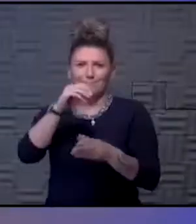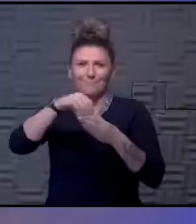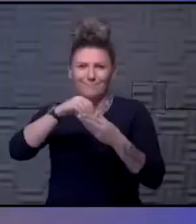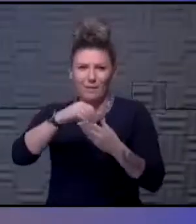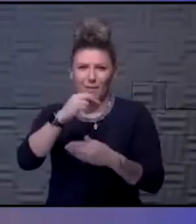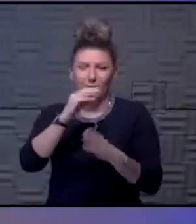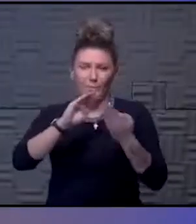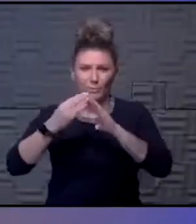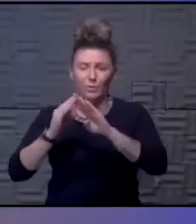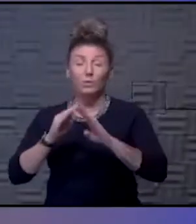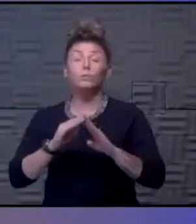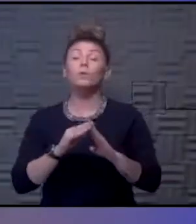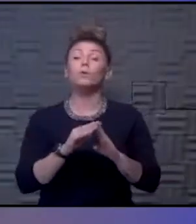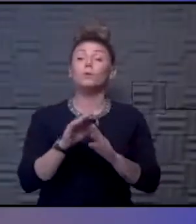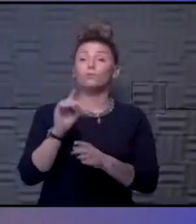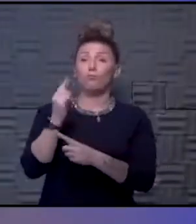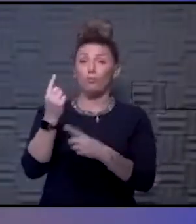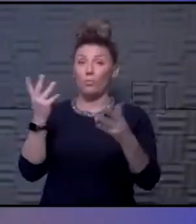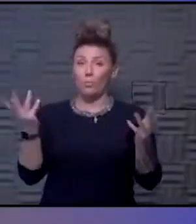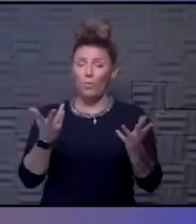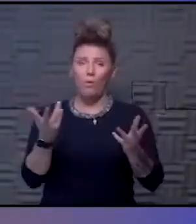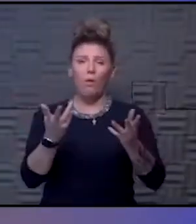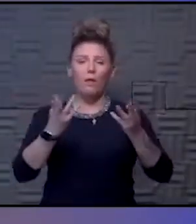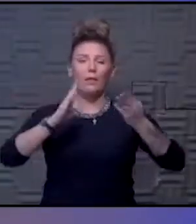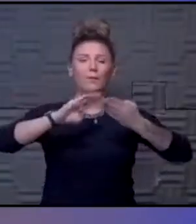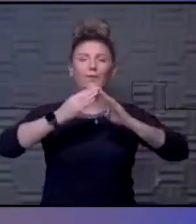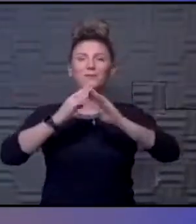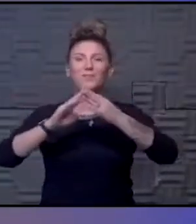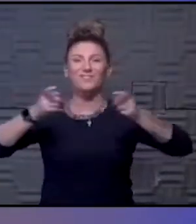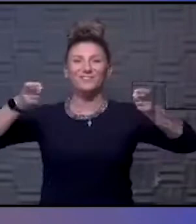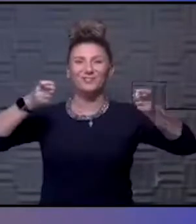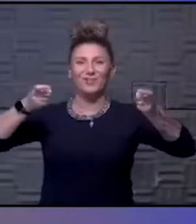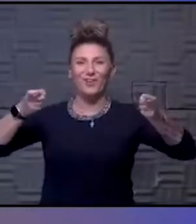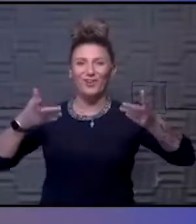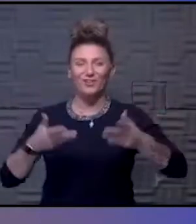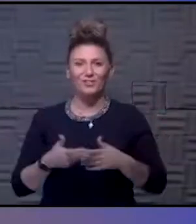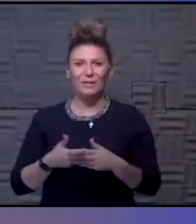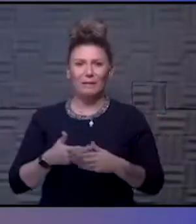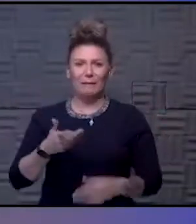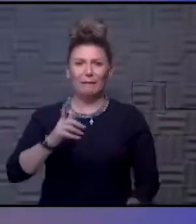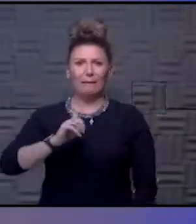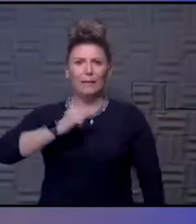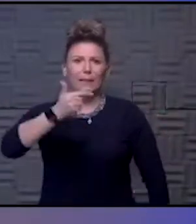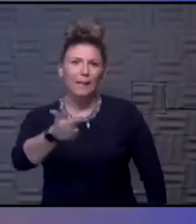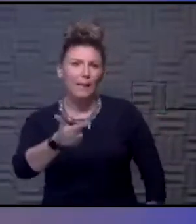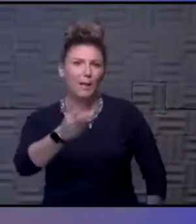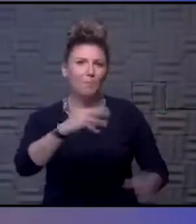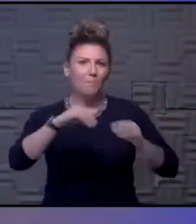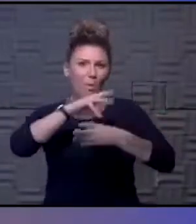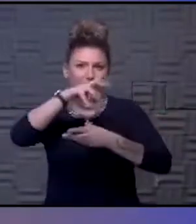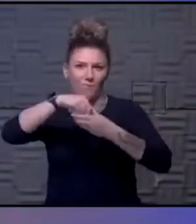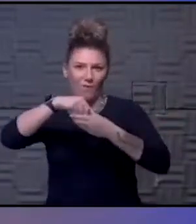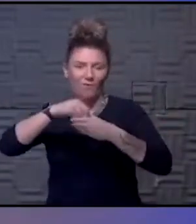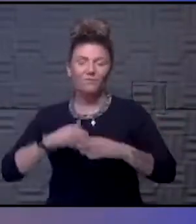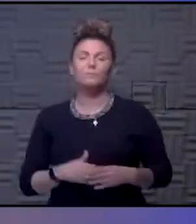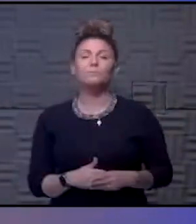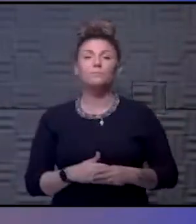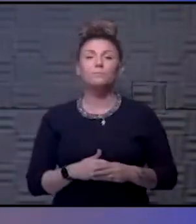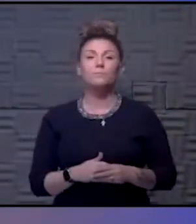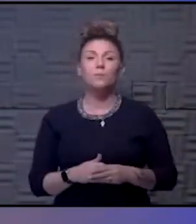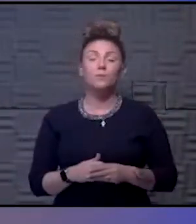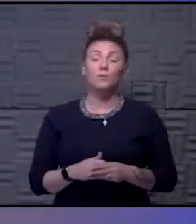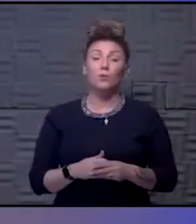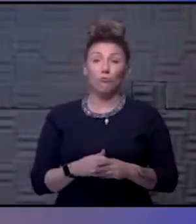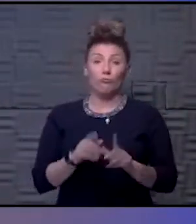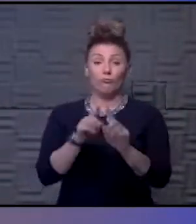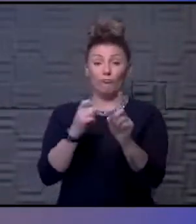think the first thing is putting the community in charge. Okay, getting them more involved, and so it's one thing for us at a